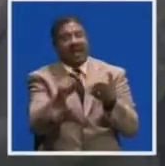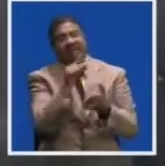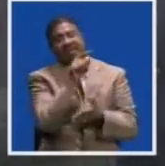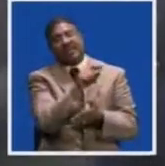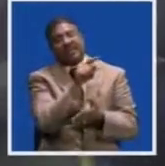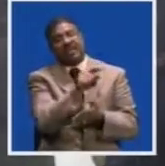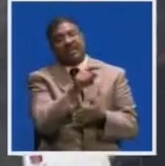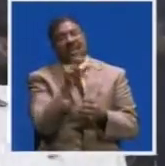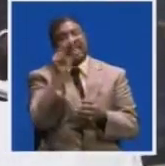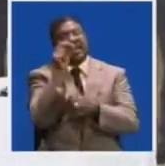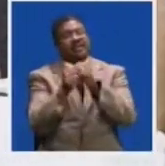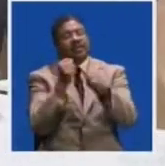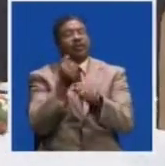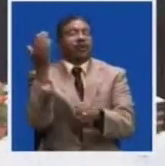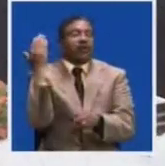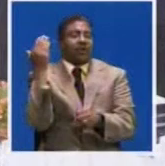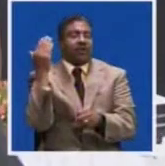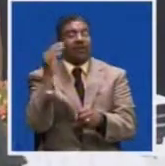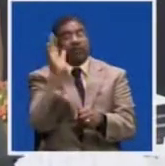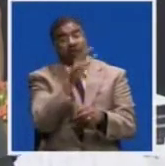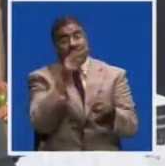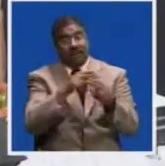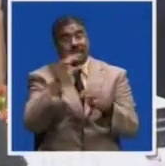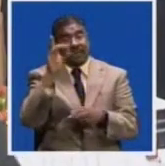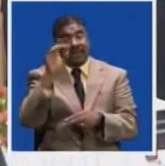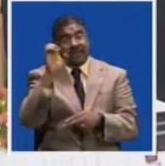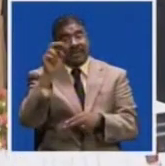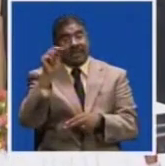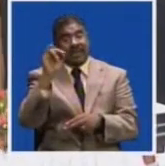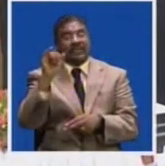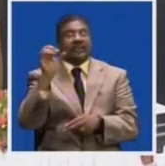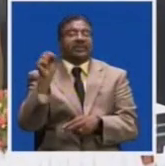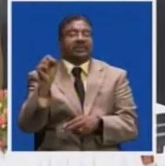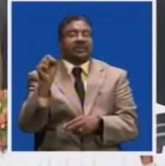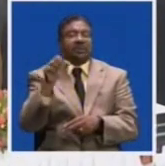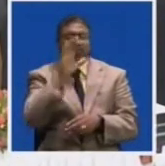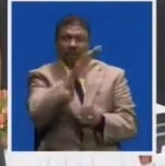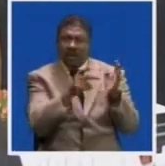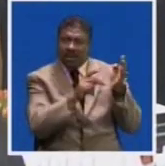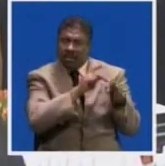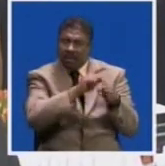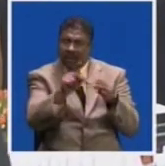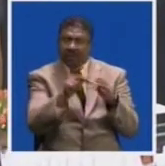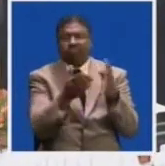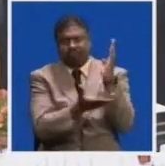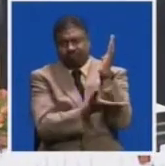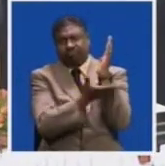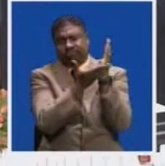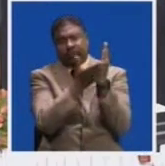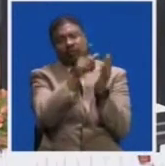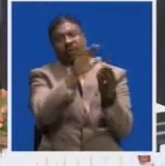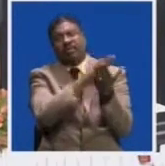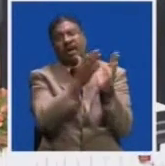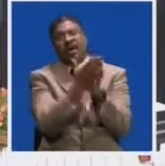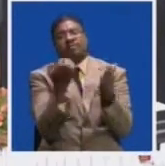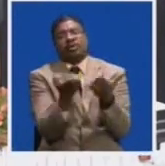ago. Dennis Chisenda has developed his profession over a period of time to a level of becoming an economist.